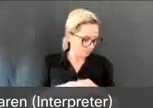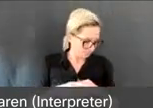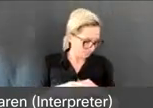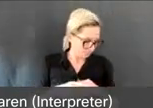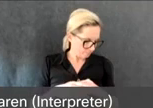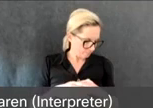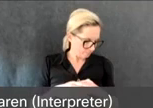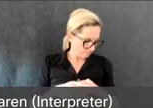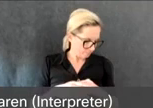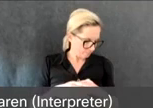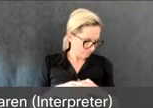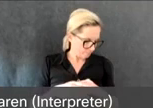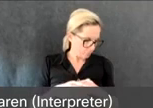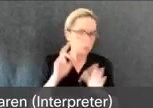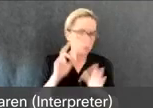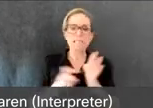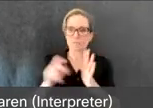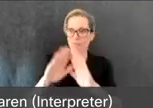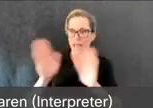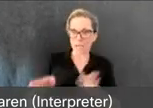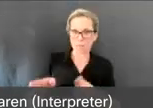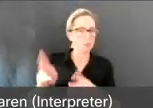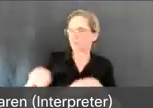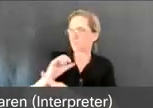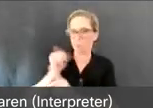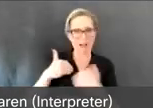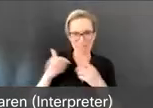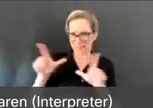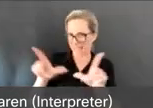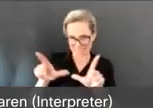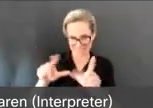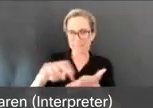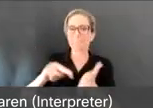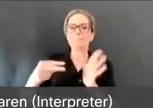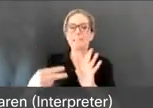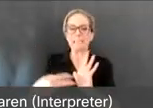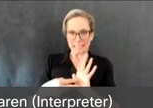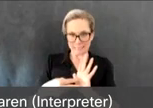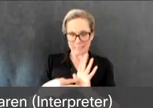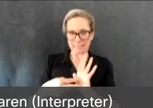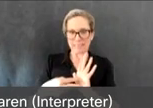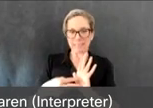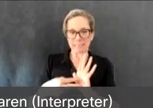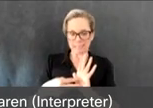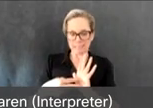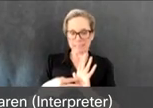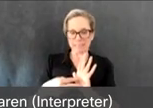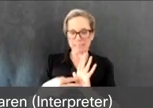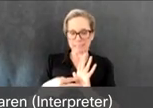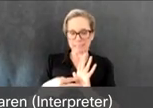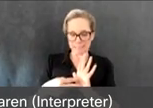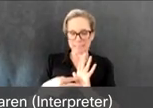the uh, person wasn't licensed, and therefore there's there's not